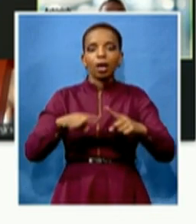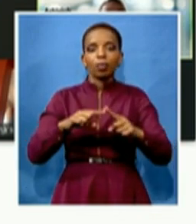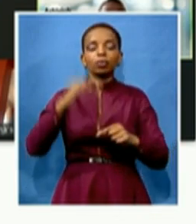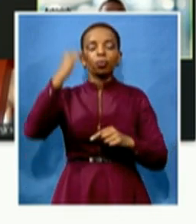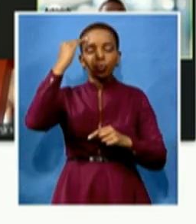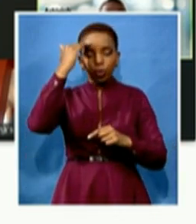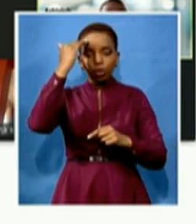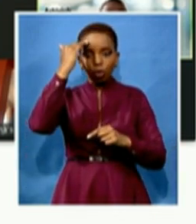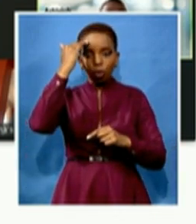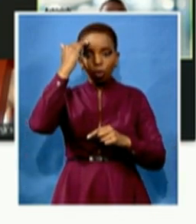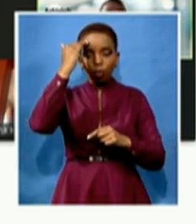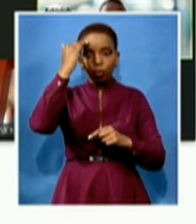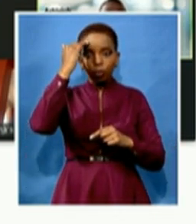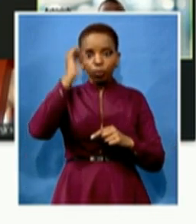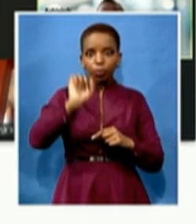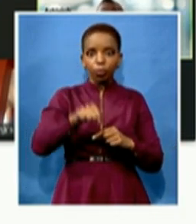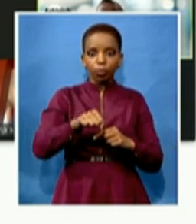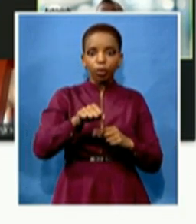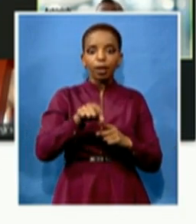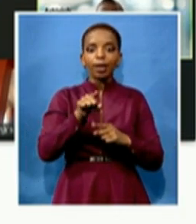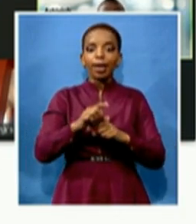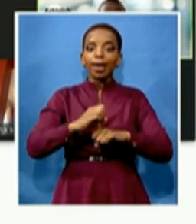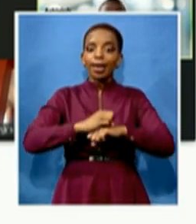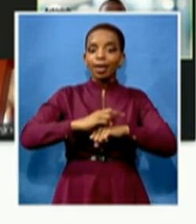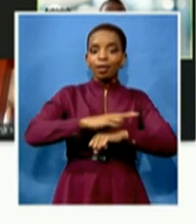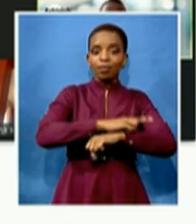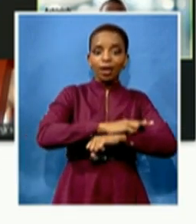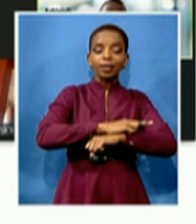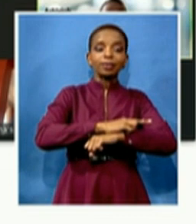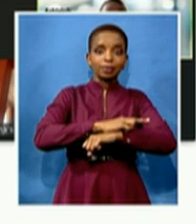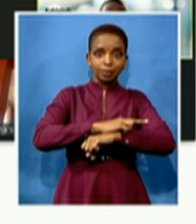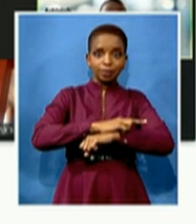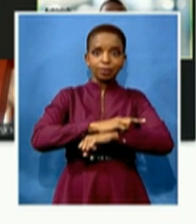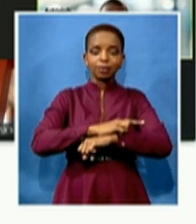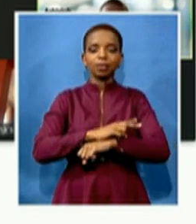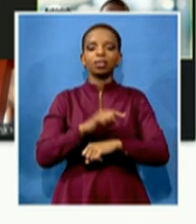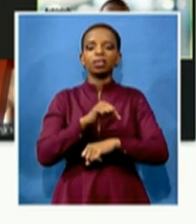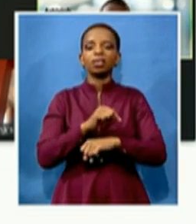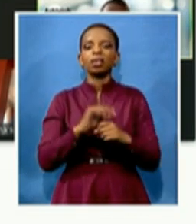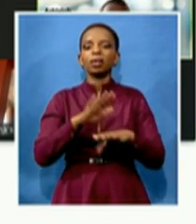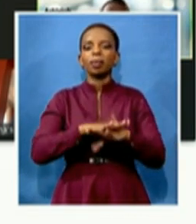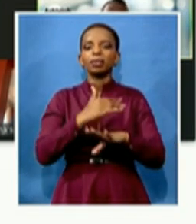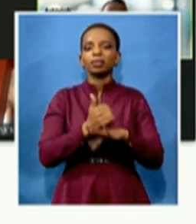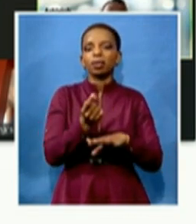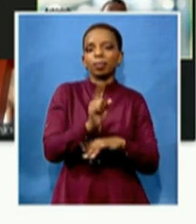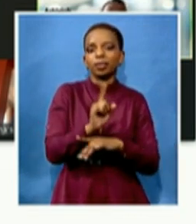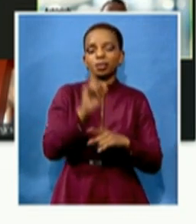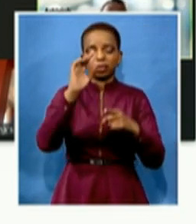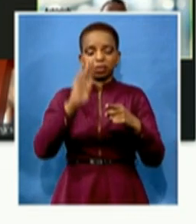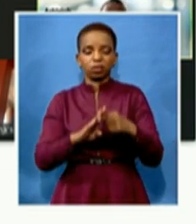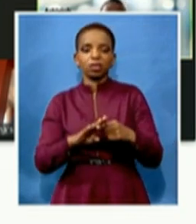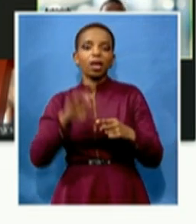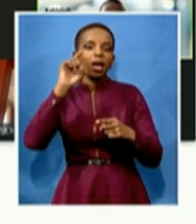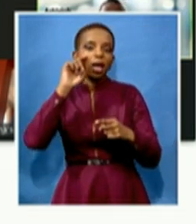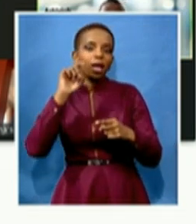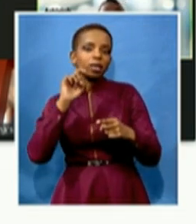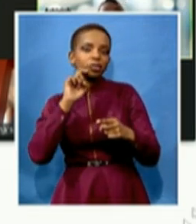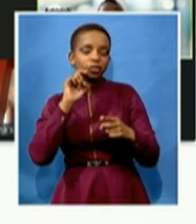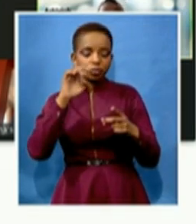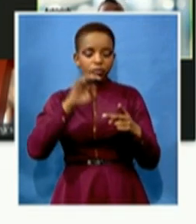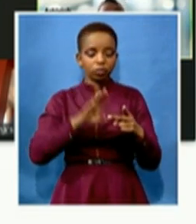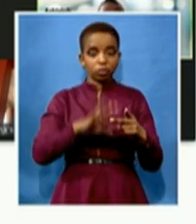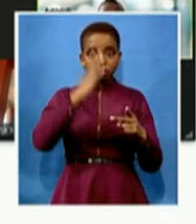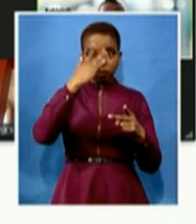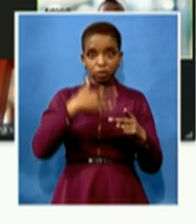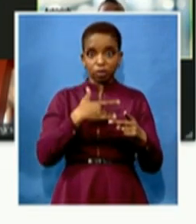much influences you based on age, comorbidity status, and any other